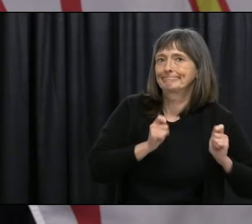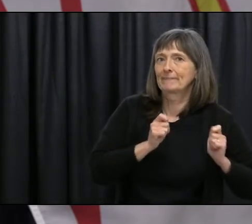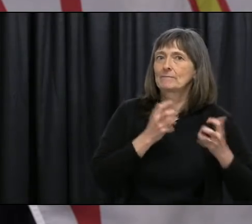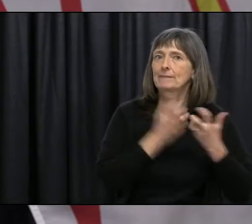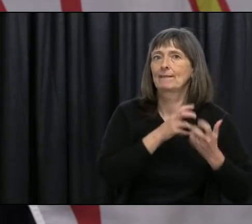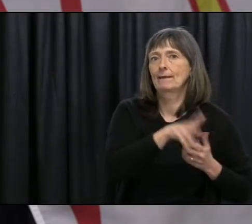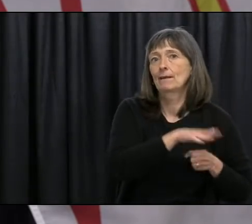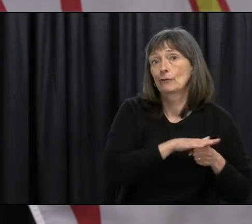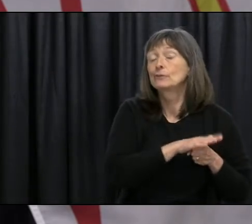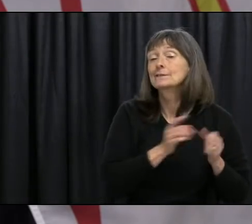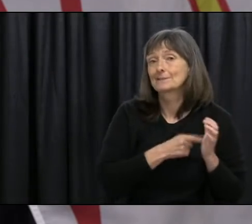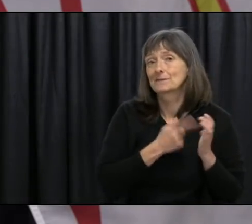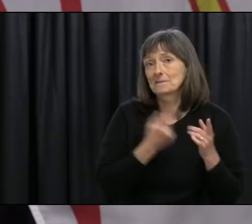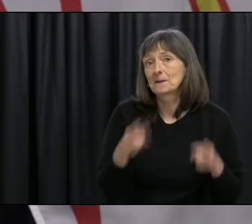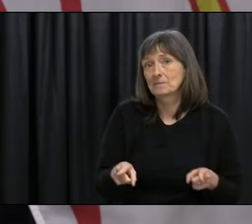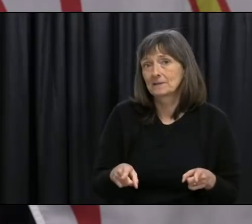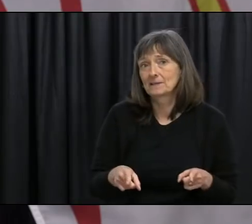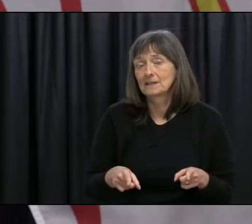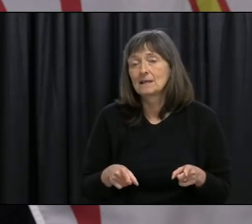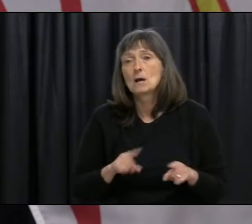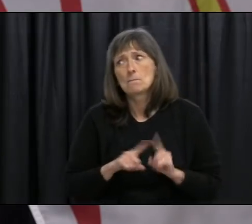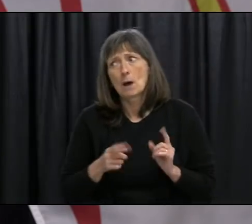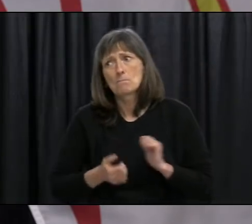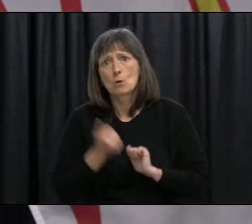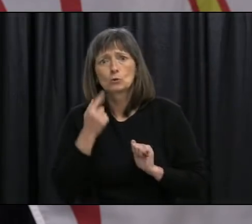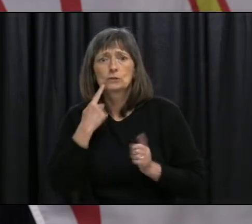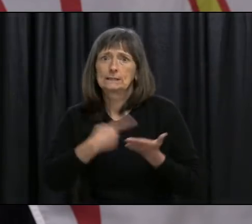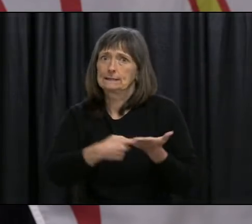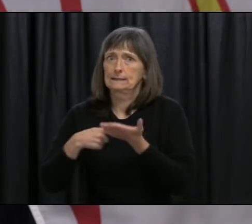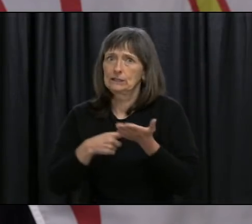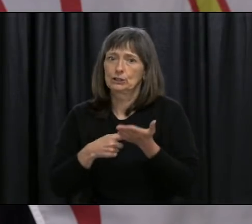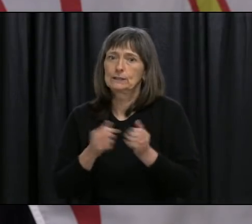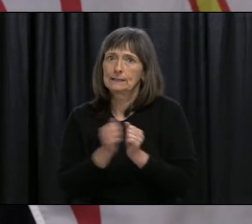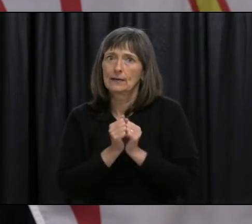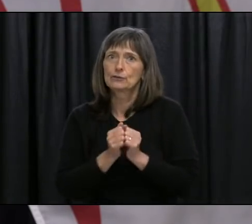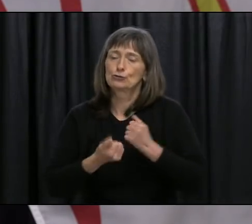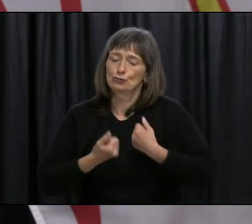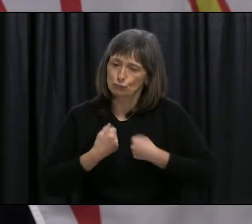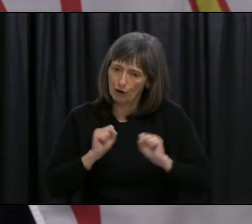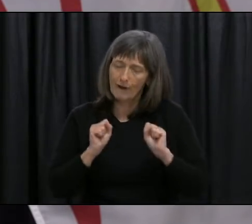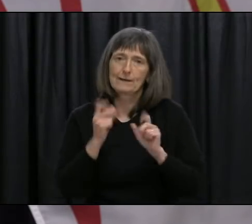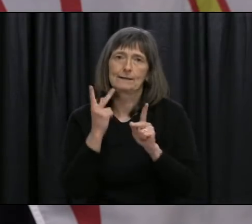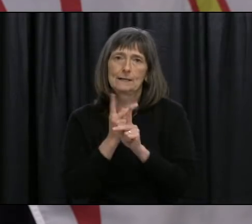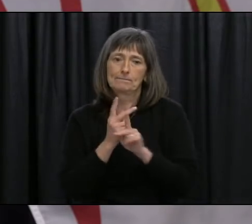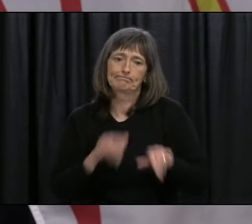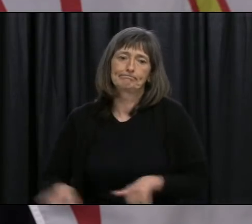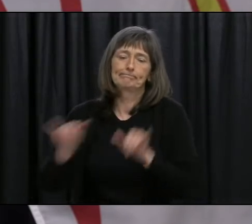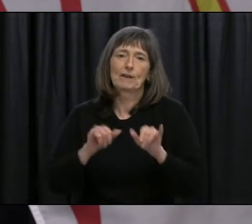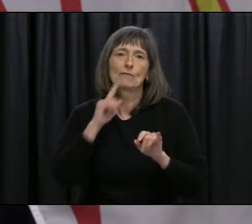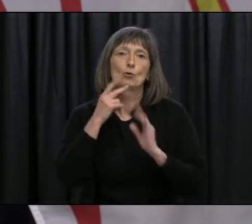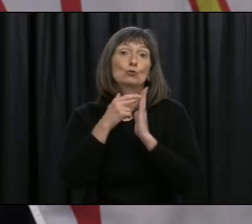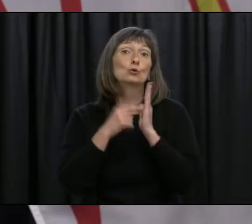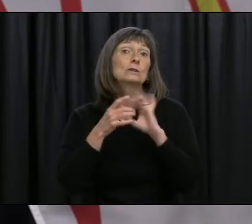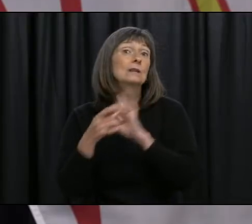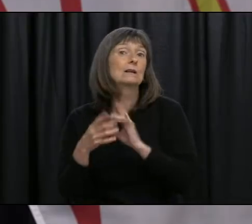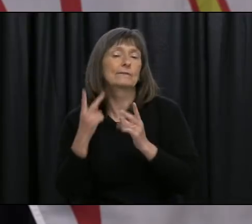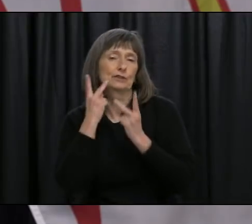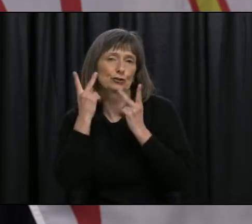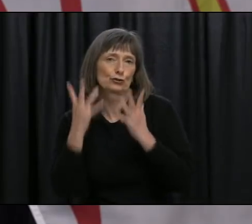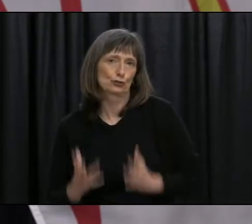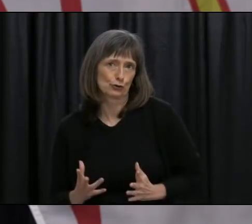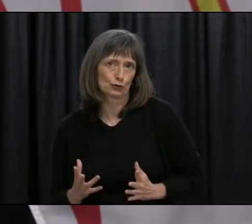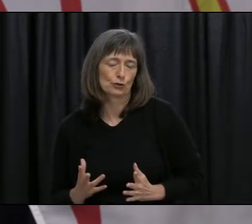but for the most part, I think everybody will be trying to stay on the same page with regard to visitations. Long-term